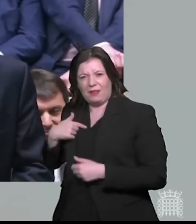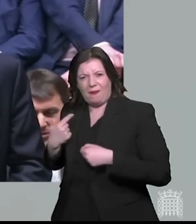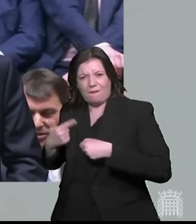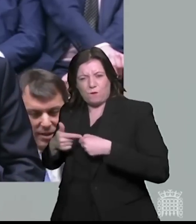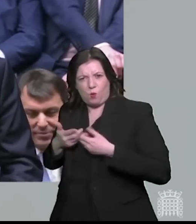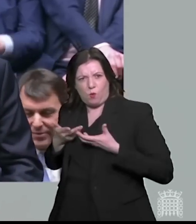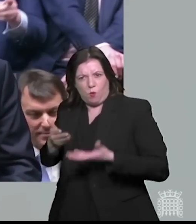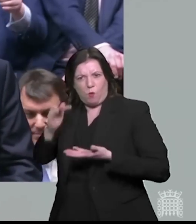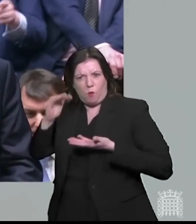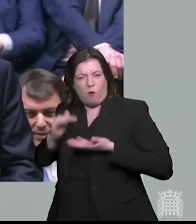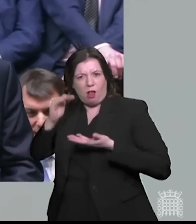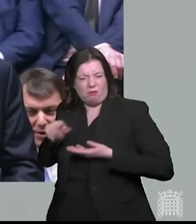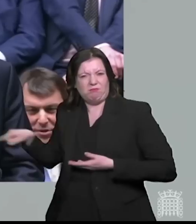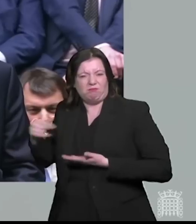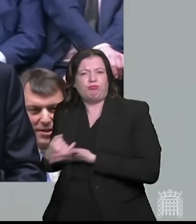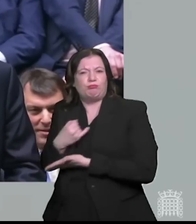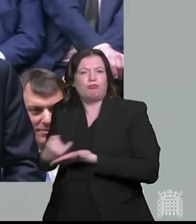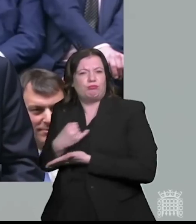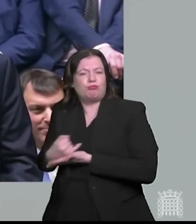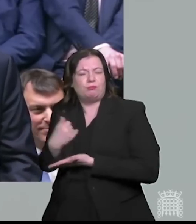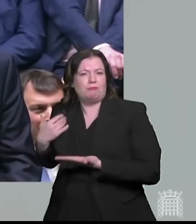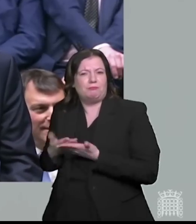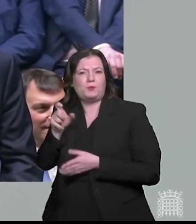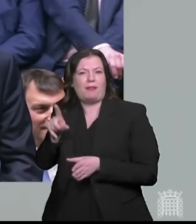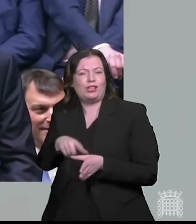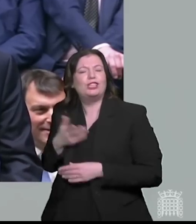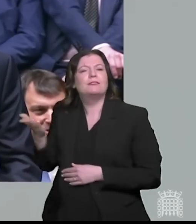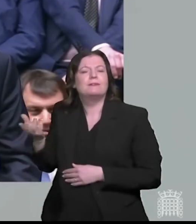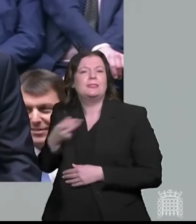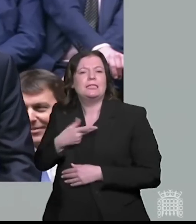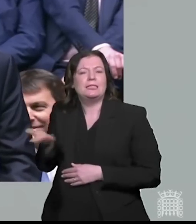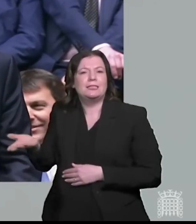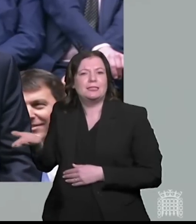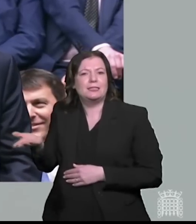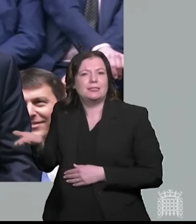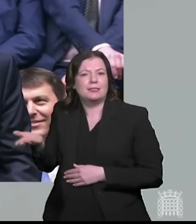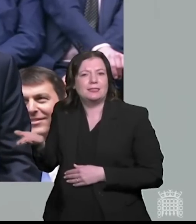fuel duty freeze for the last 12 years.